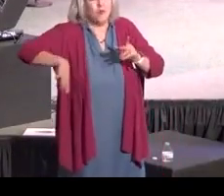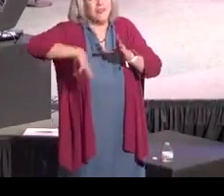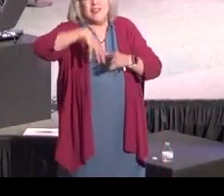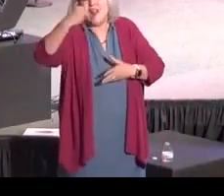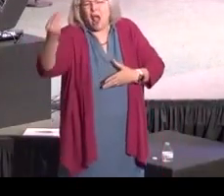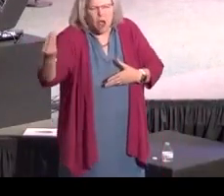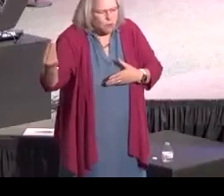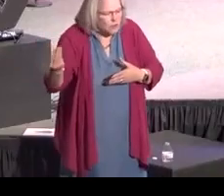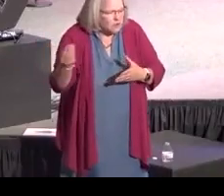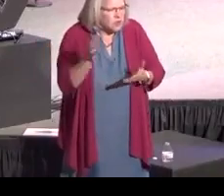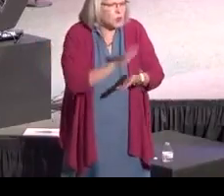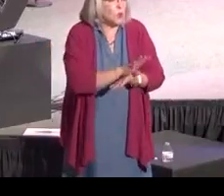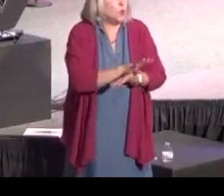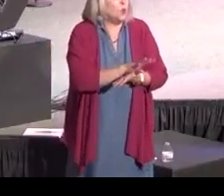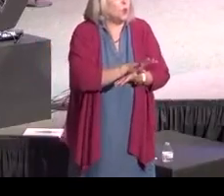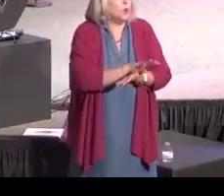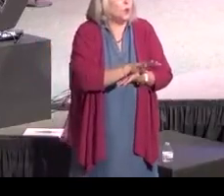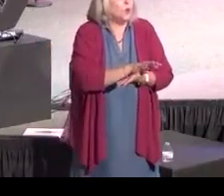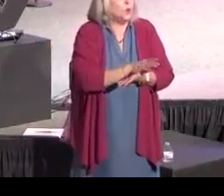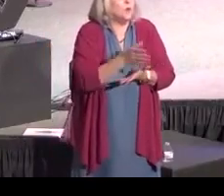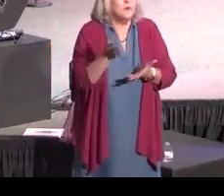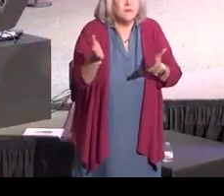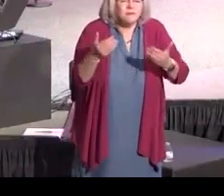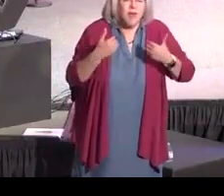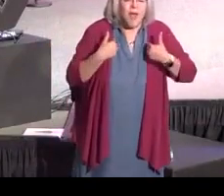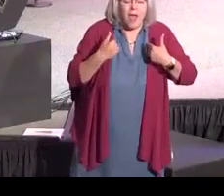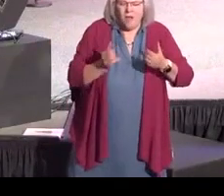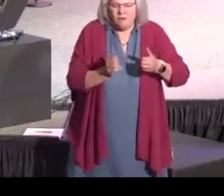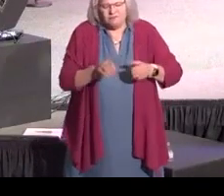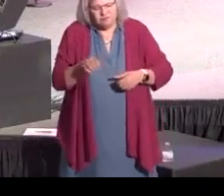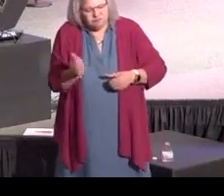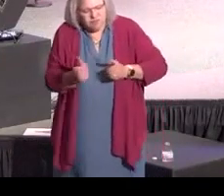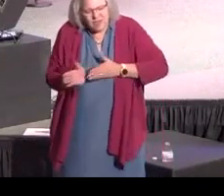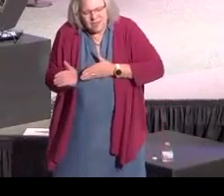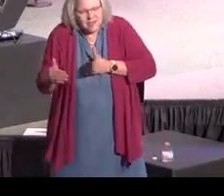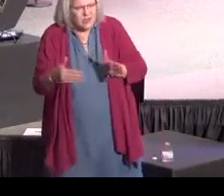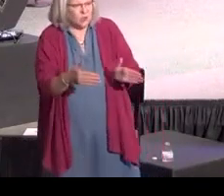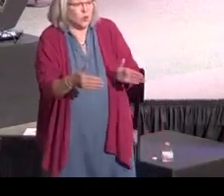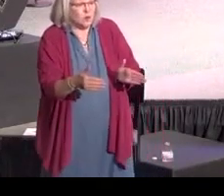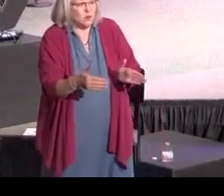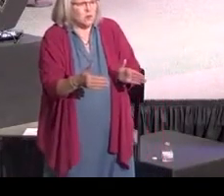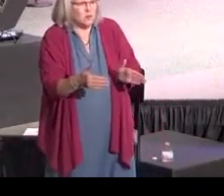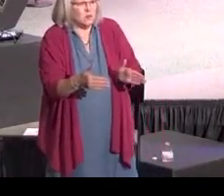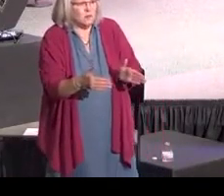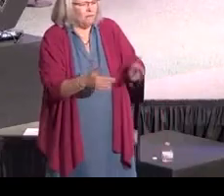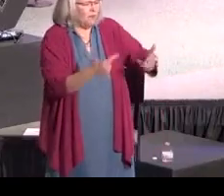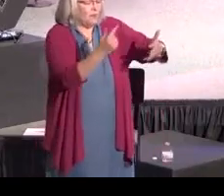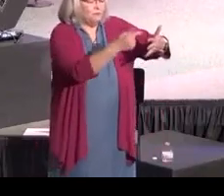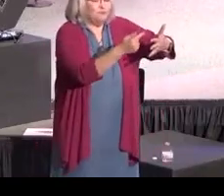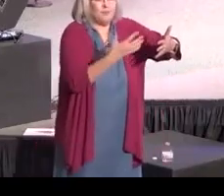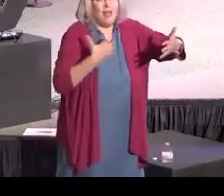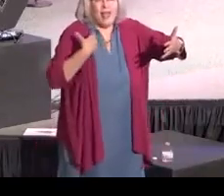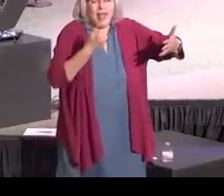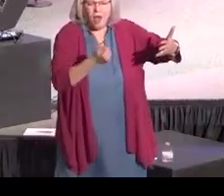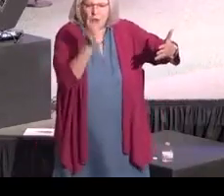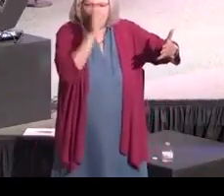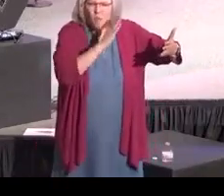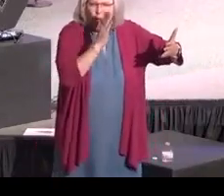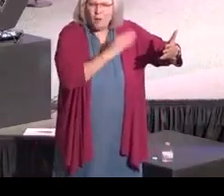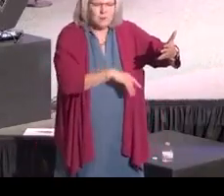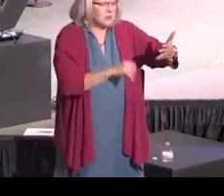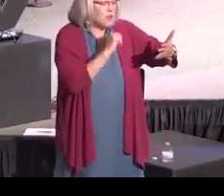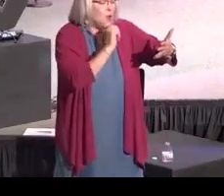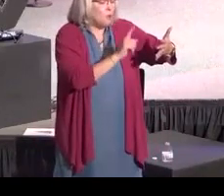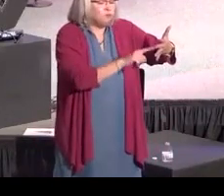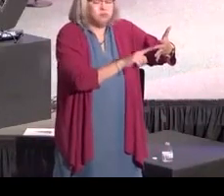school, they encounter detours in life, health issues. They don't have opportunities like other people have,